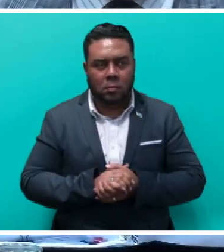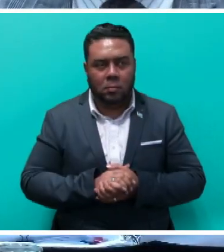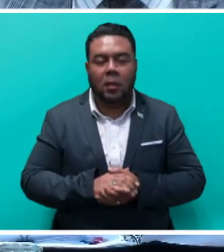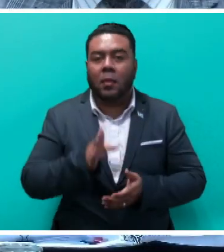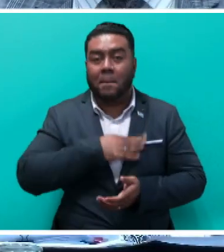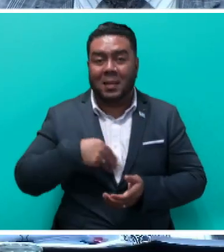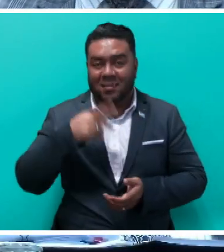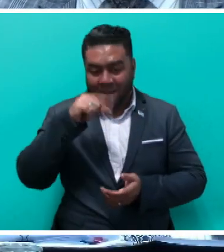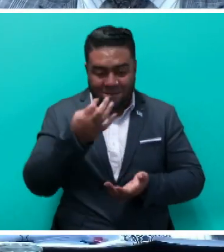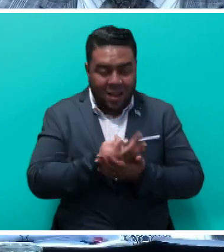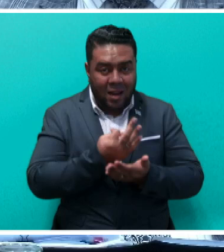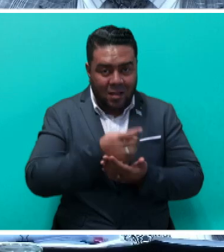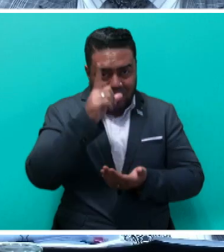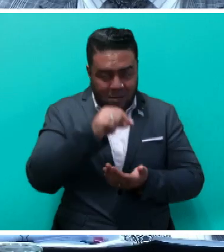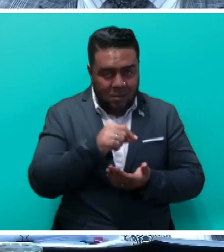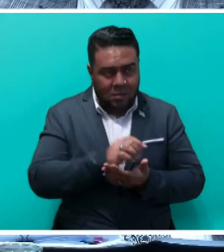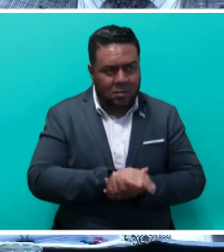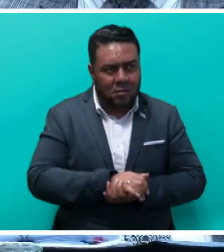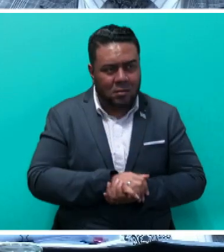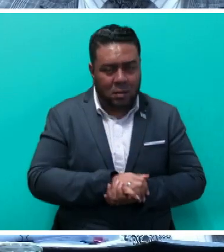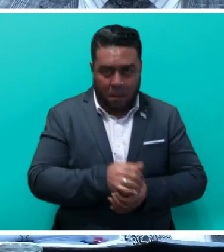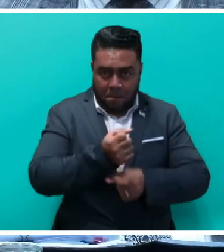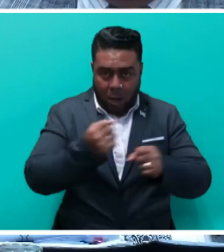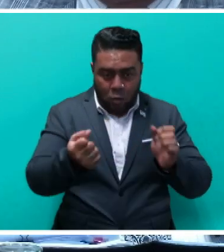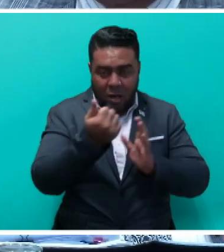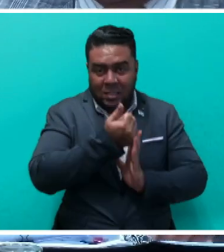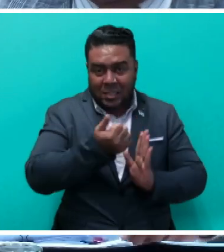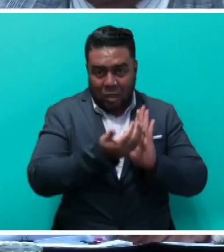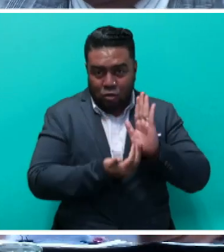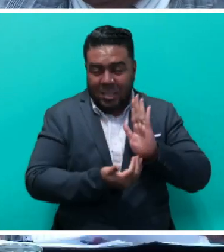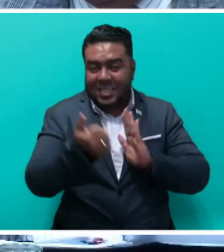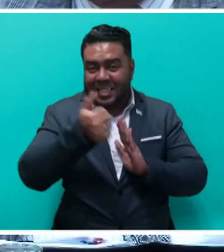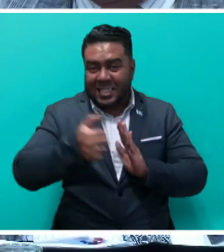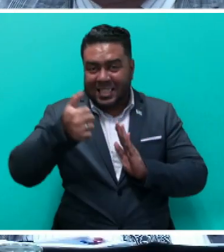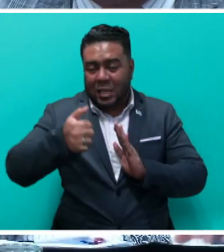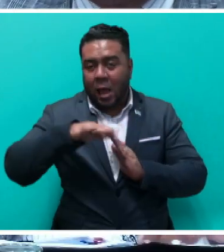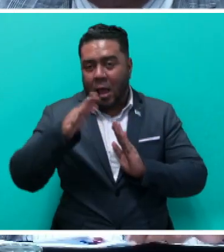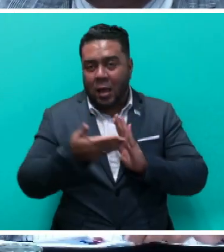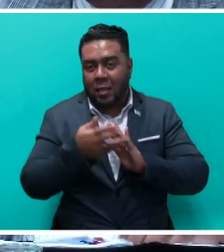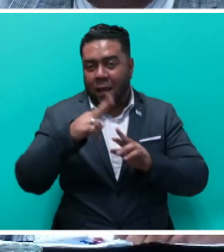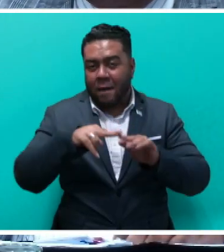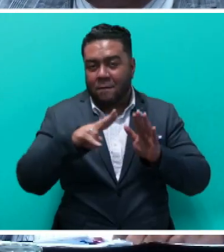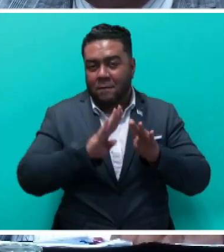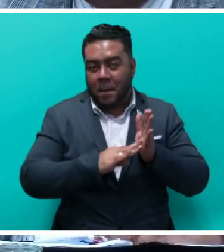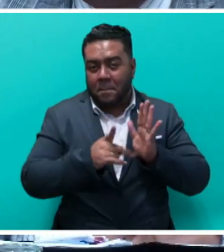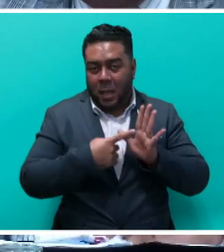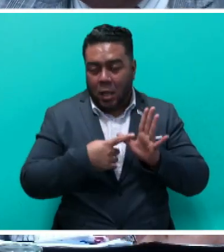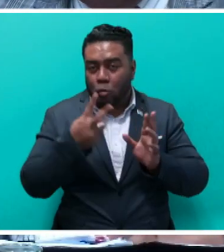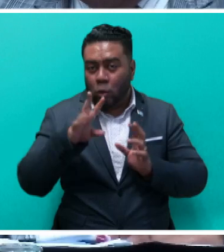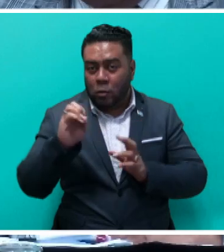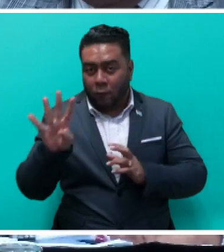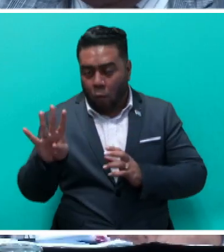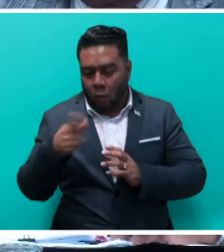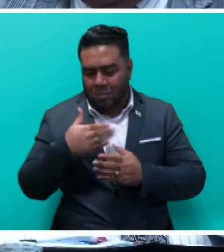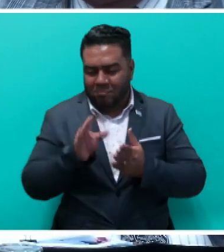Minister of Finance powers under Section 16 of the FMA 2004 is delegated to